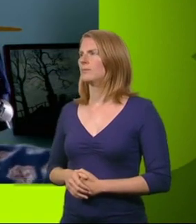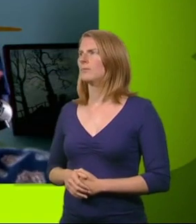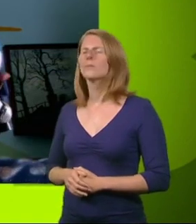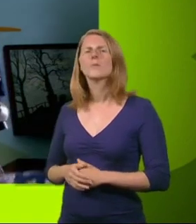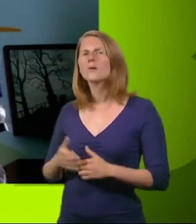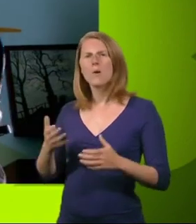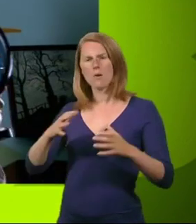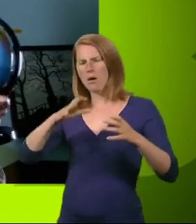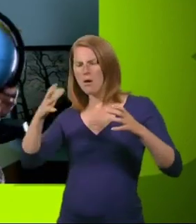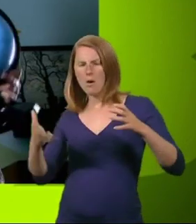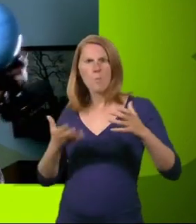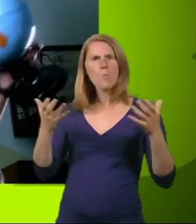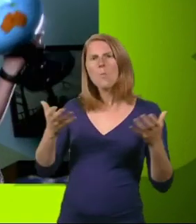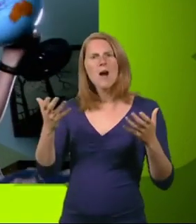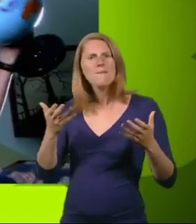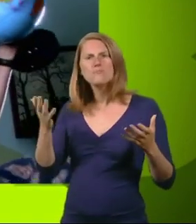Where do you come from?